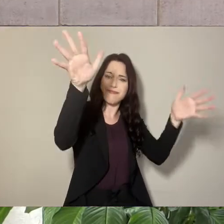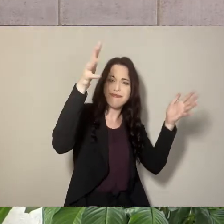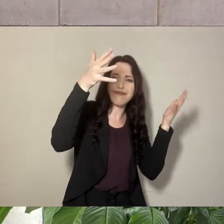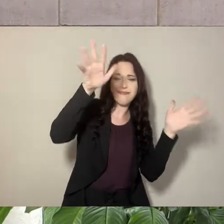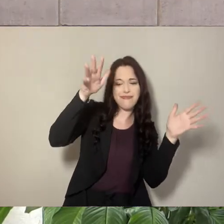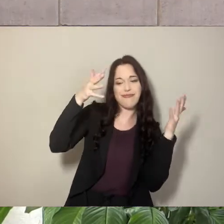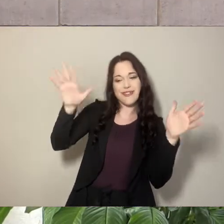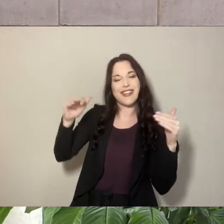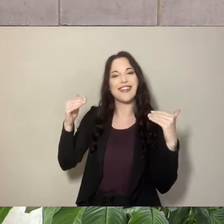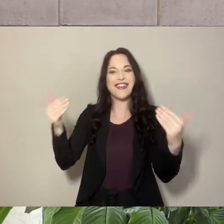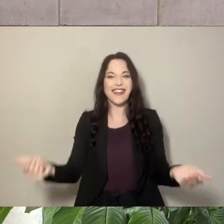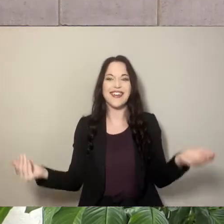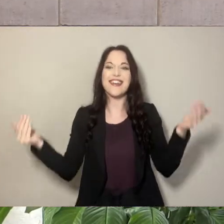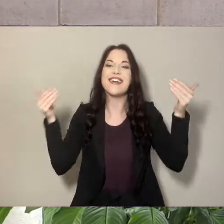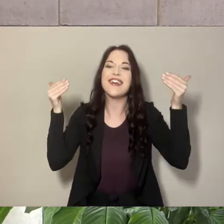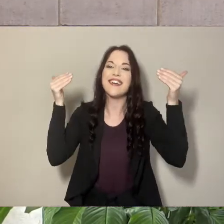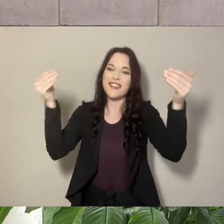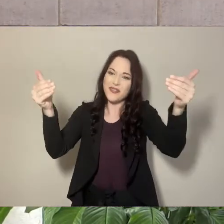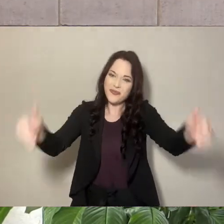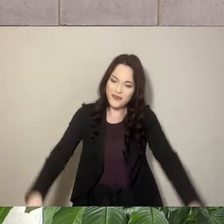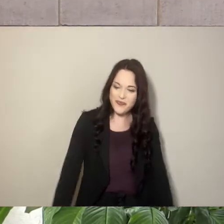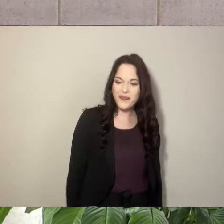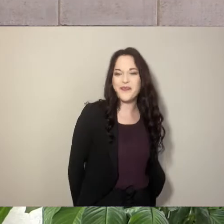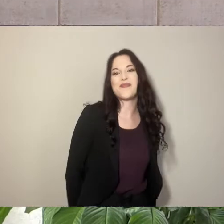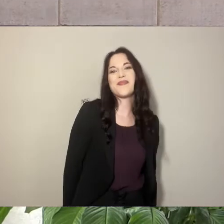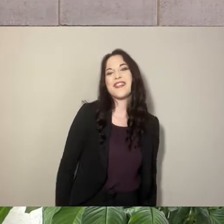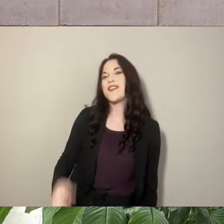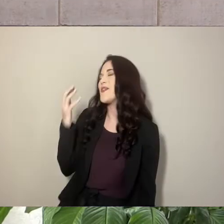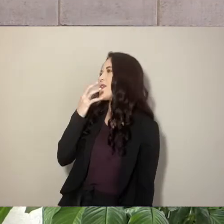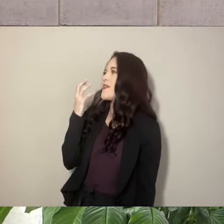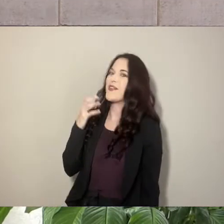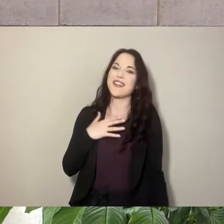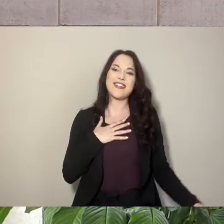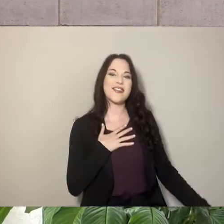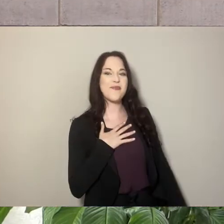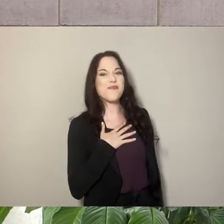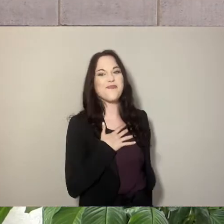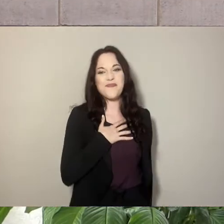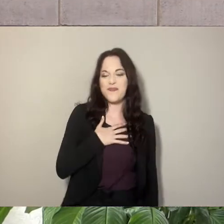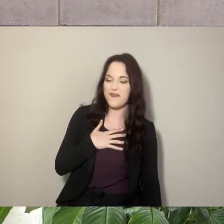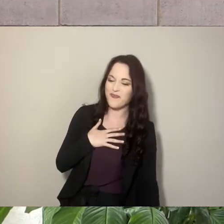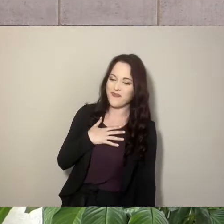Clap. Let's take it up one time. Oh my.